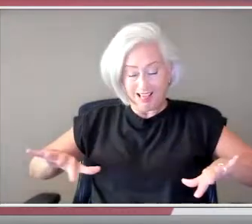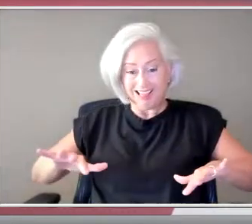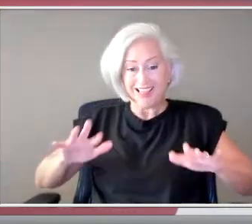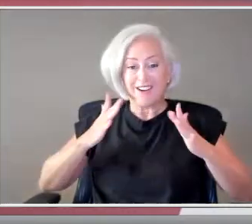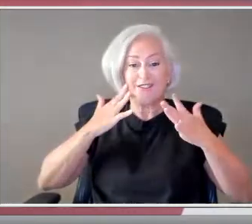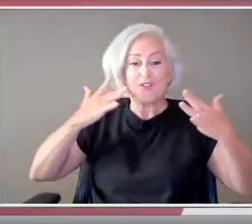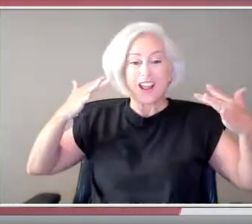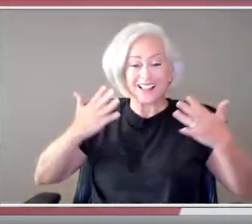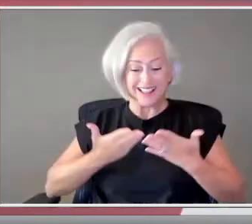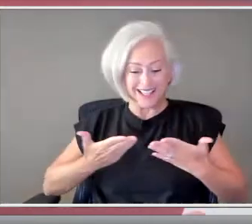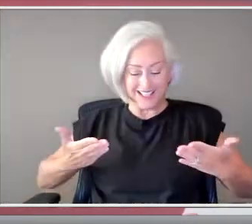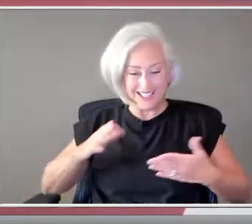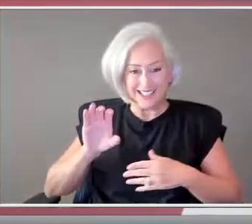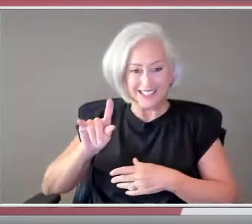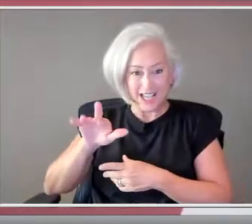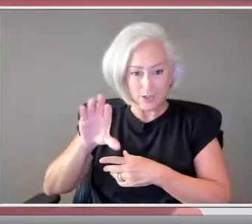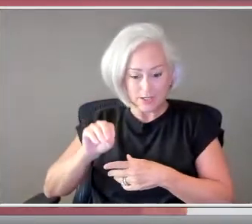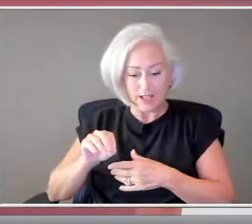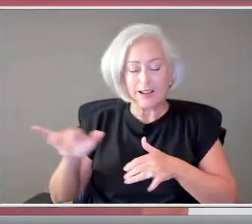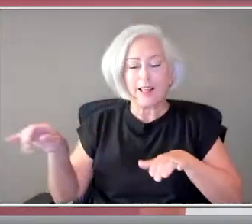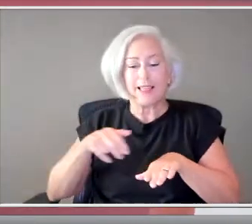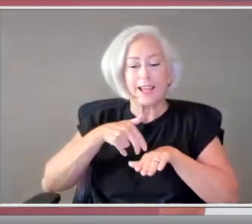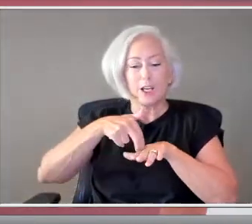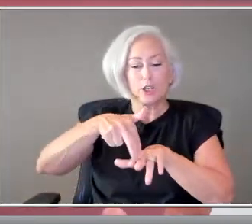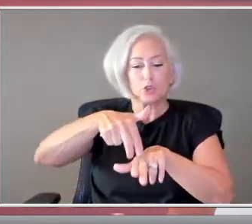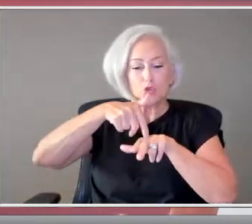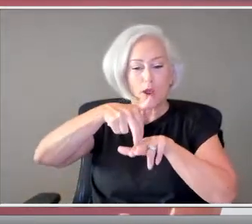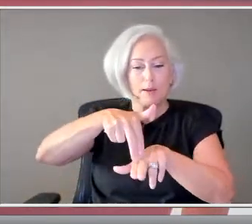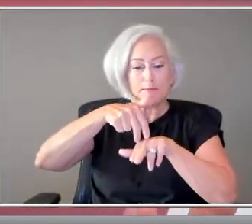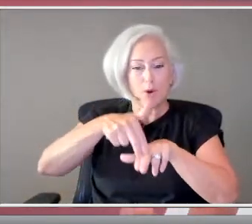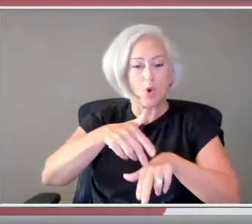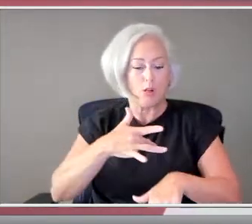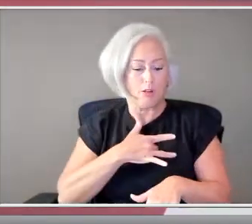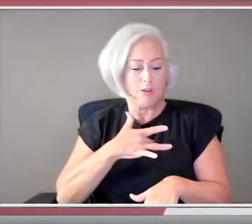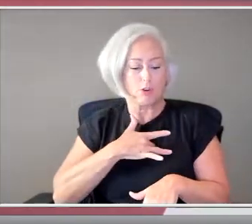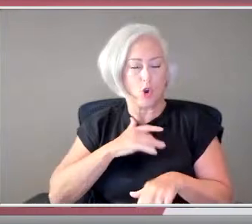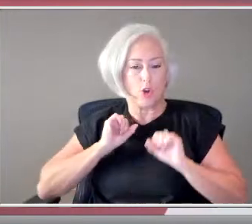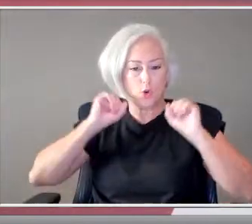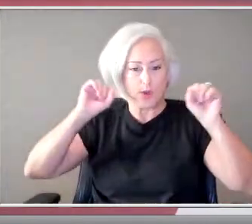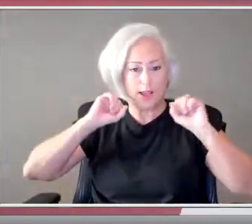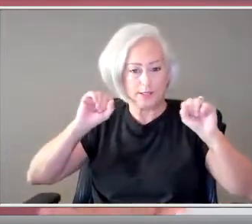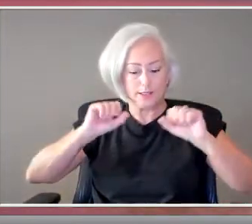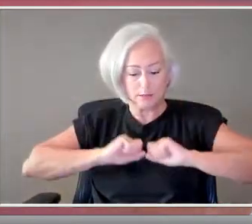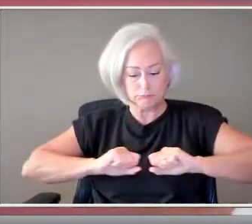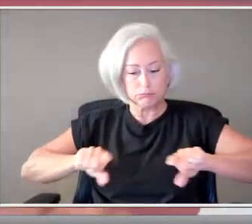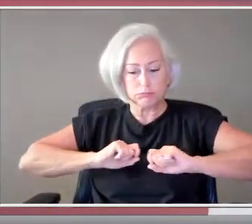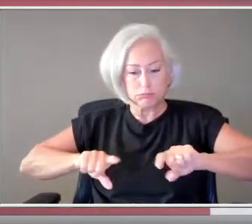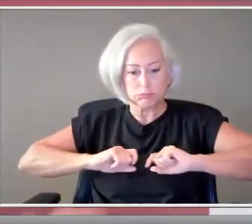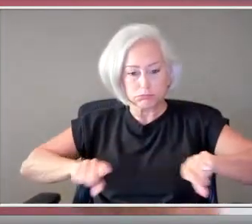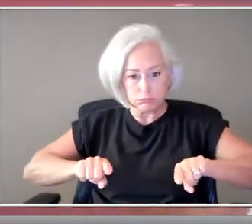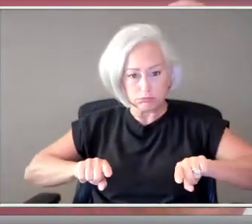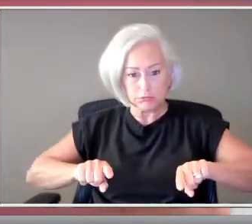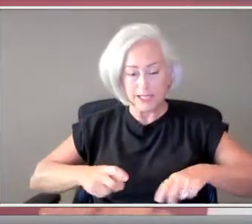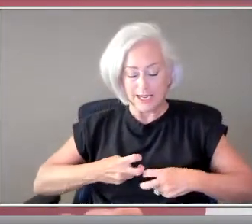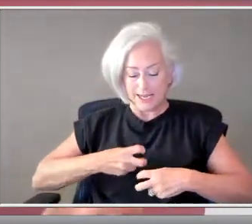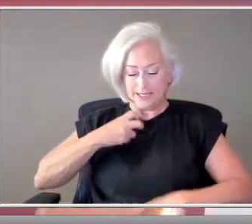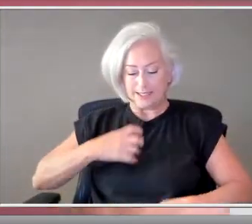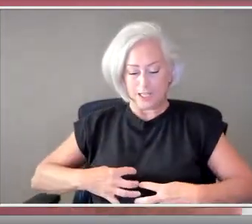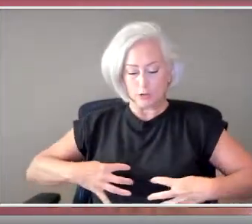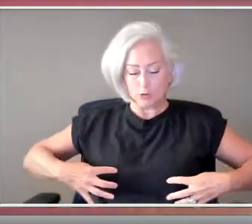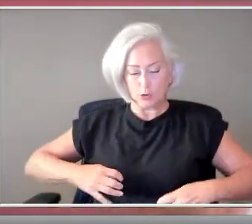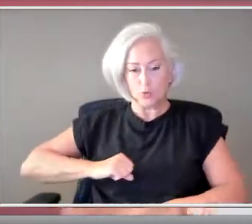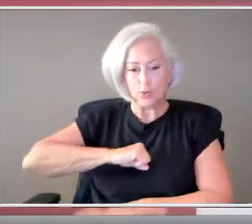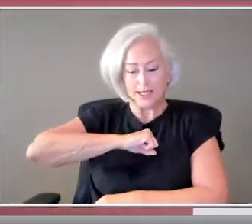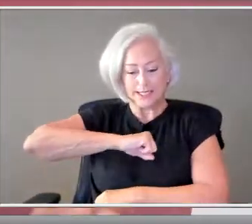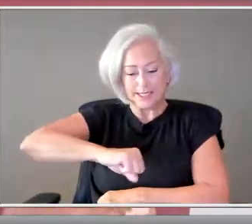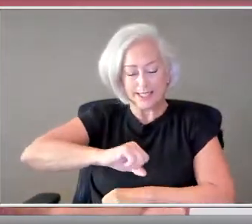treadmill, cardio, as it's called, gives out certain cytokines, and skeletal resistance exercise sends